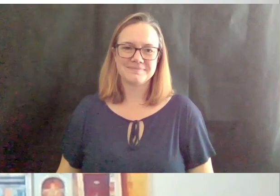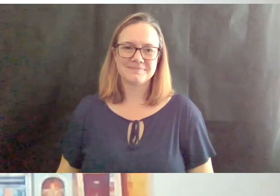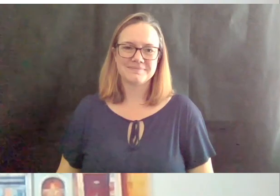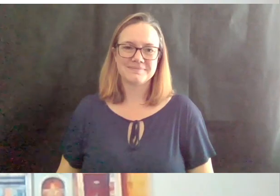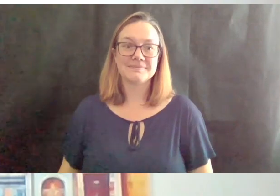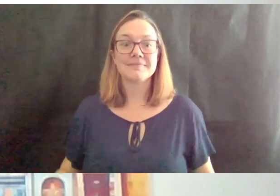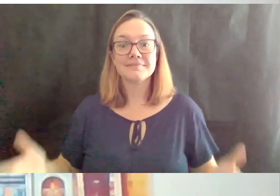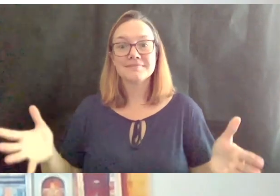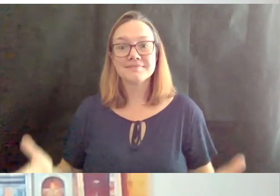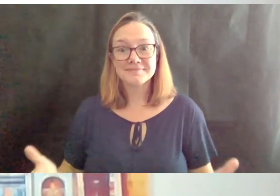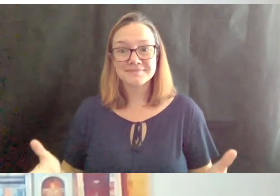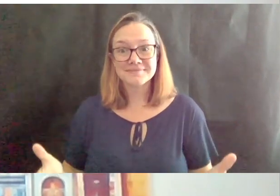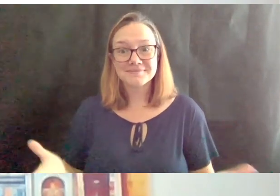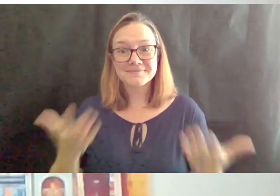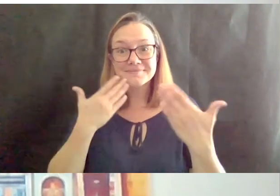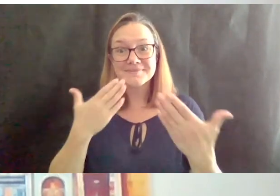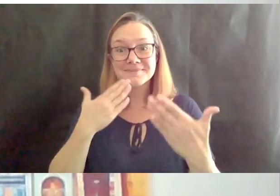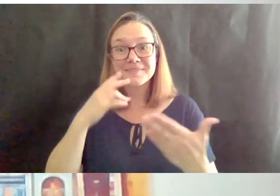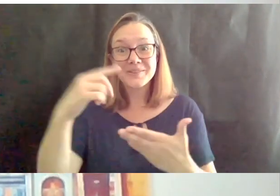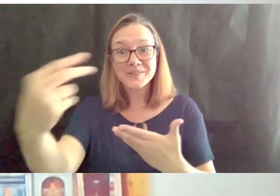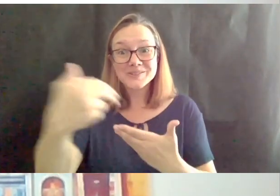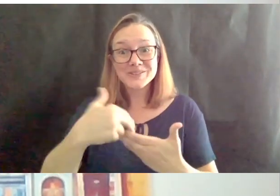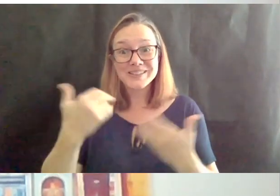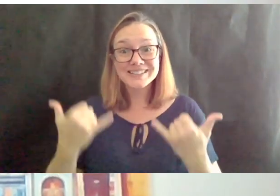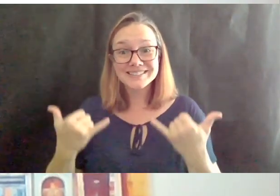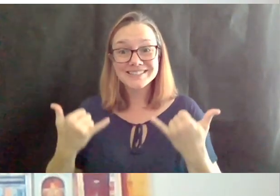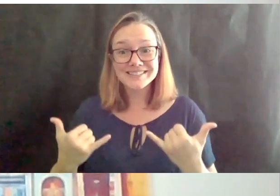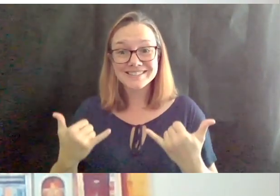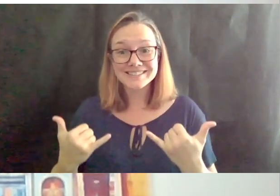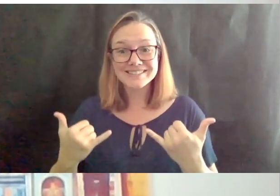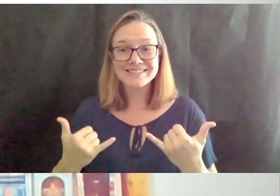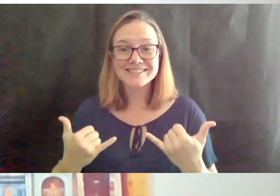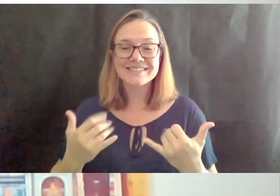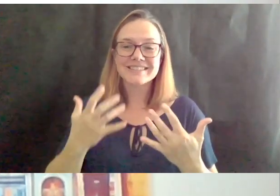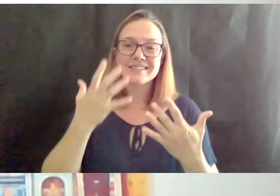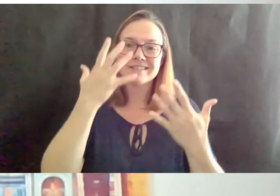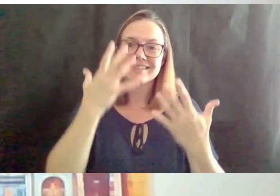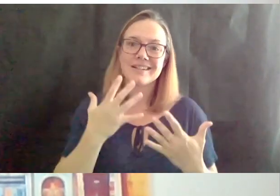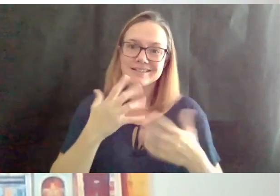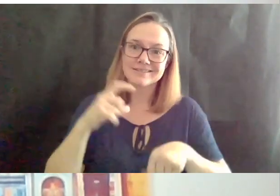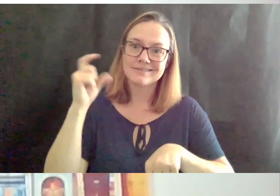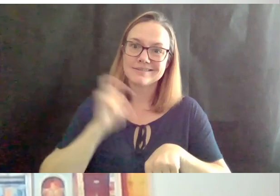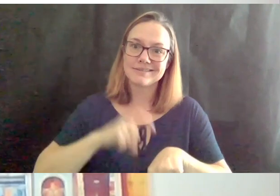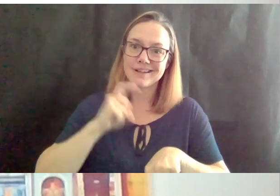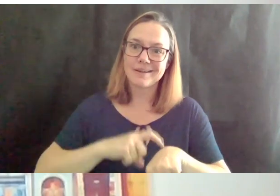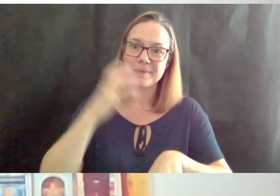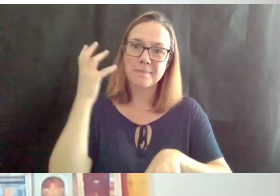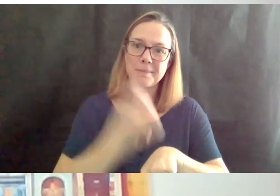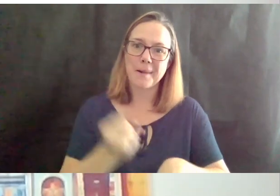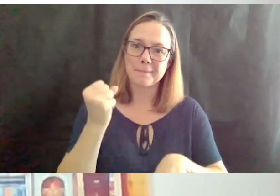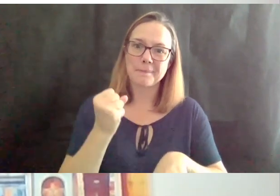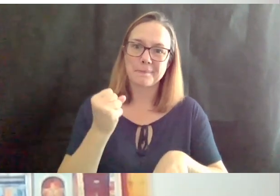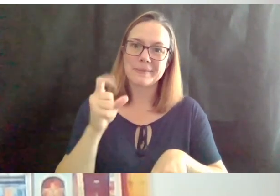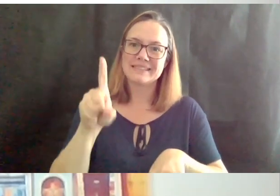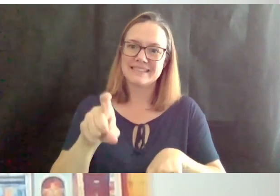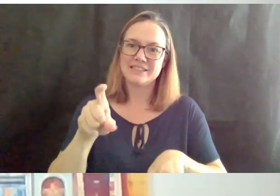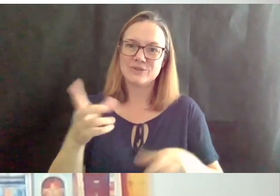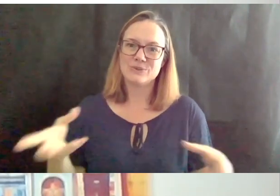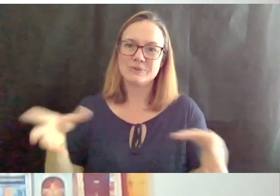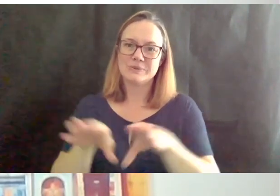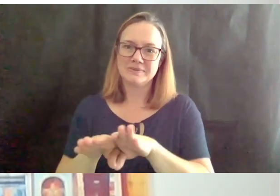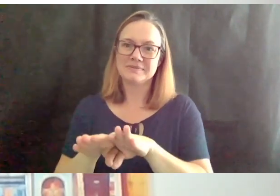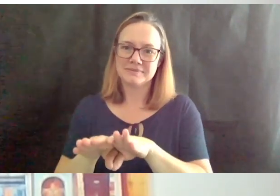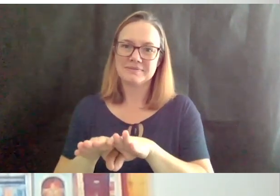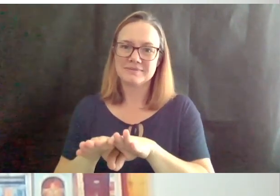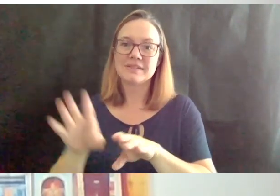Hello all. Thank you for joining us today. Unfortunately, due to time, we're going to wrap up here.